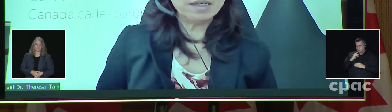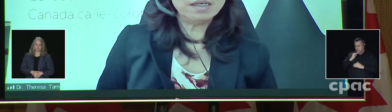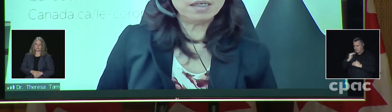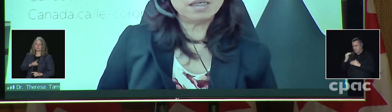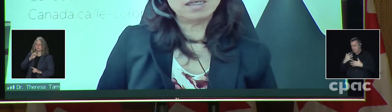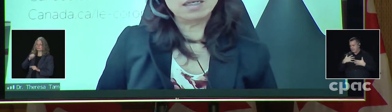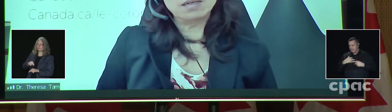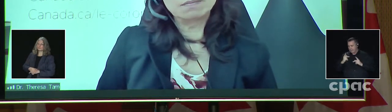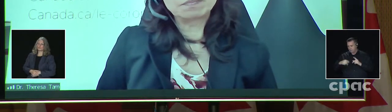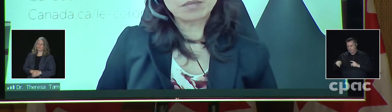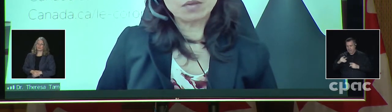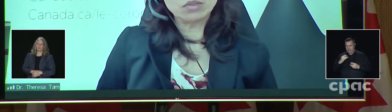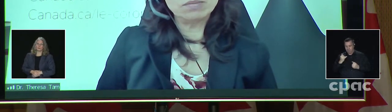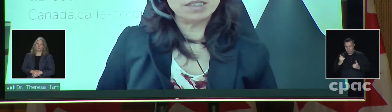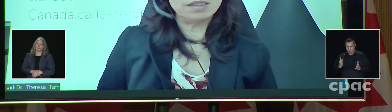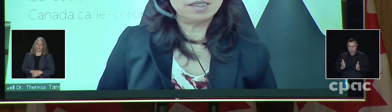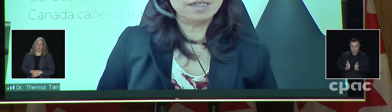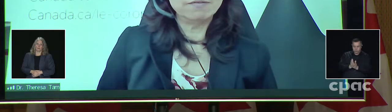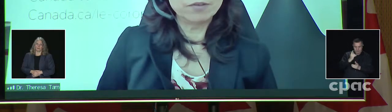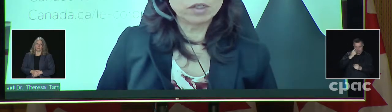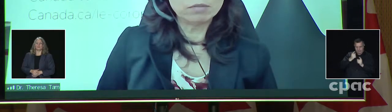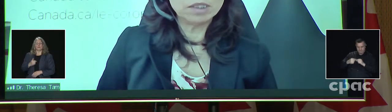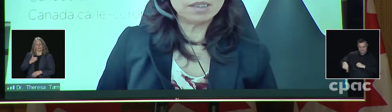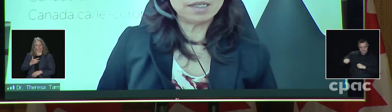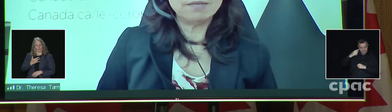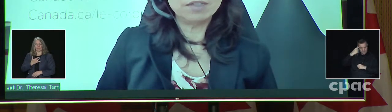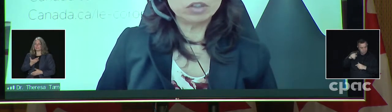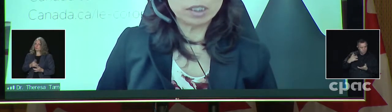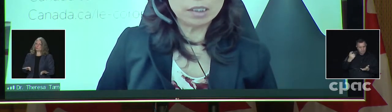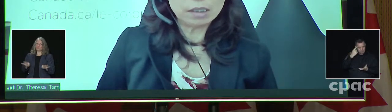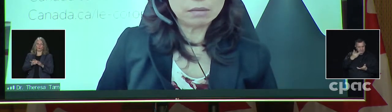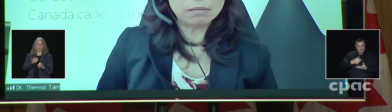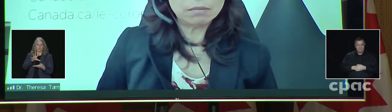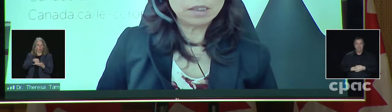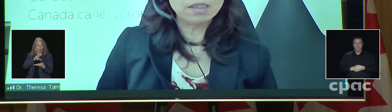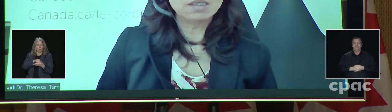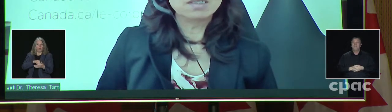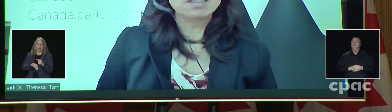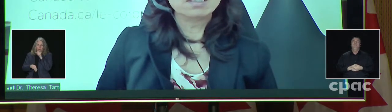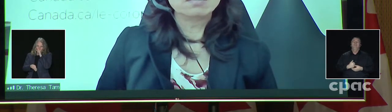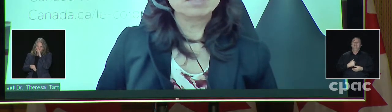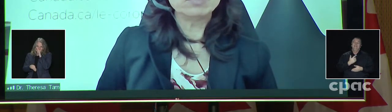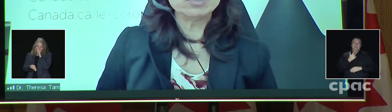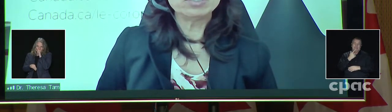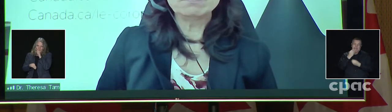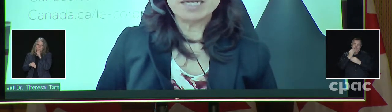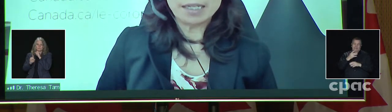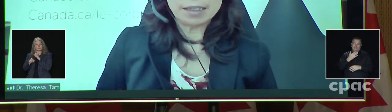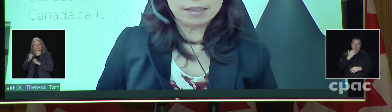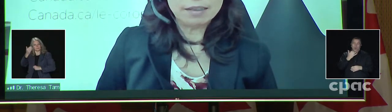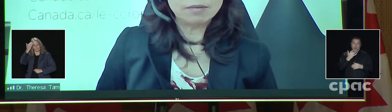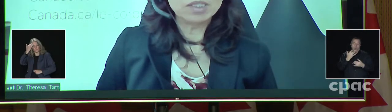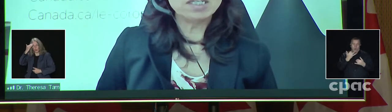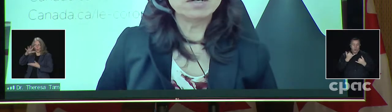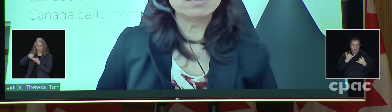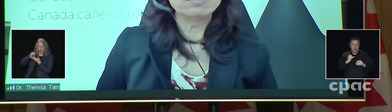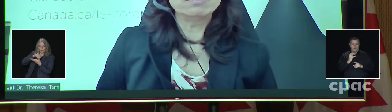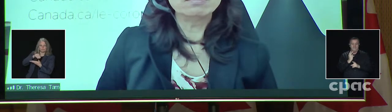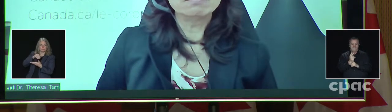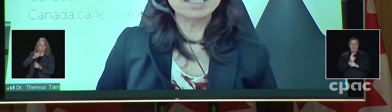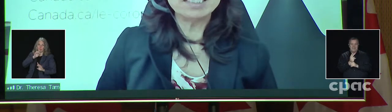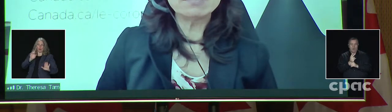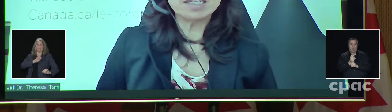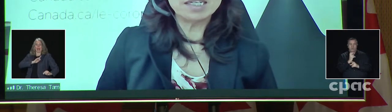Well, I think we must stay informed and vigilant, but we shouldn't panic. We